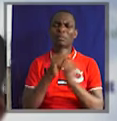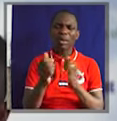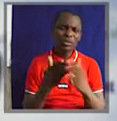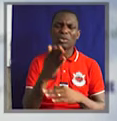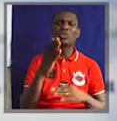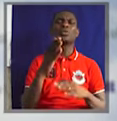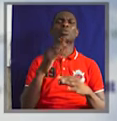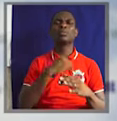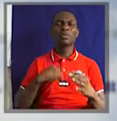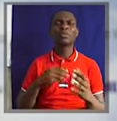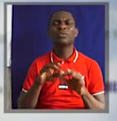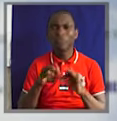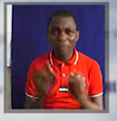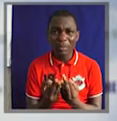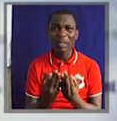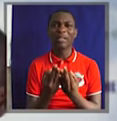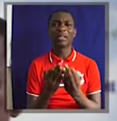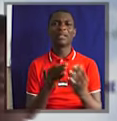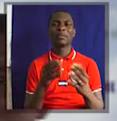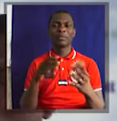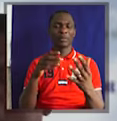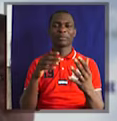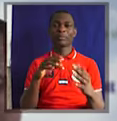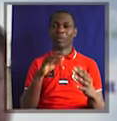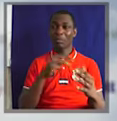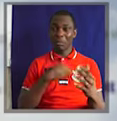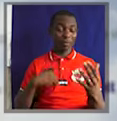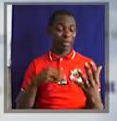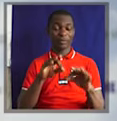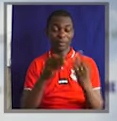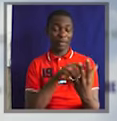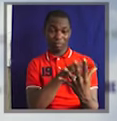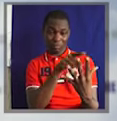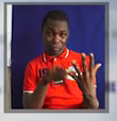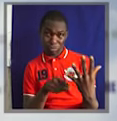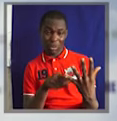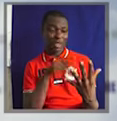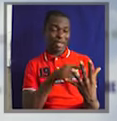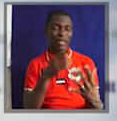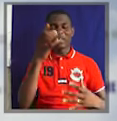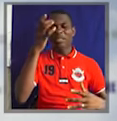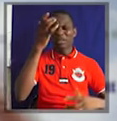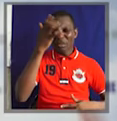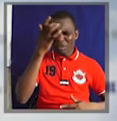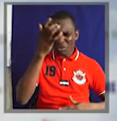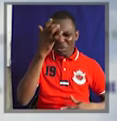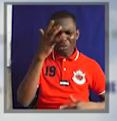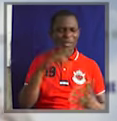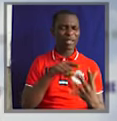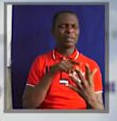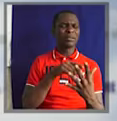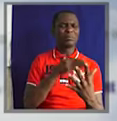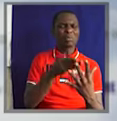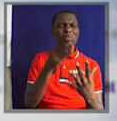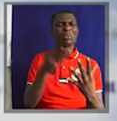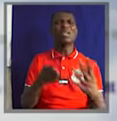wei ɛyare saa yareɛ no ɛkwaa nipa a ɔtɔ so bɛsɛ num nsia na the same yareɛ no enti wotumi sɛ yɛwɔ biribi